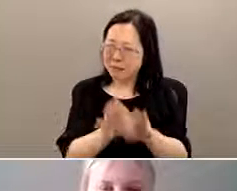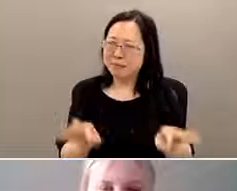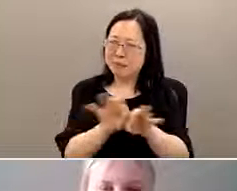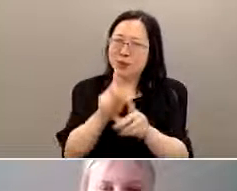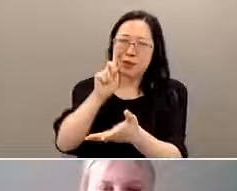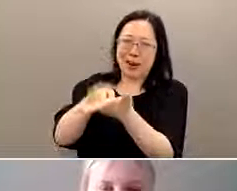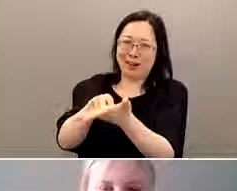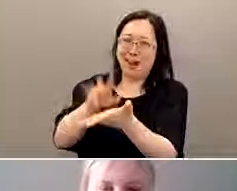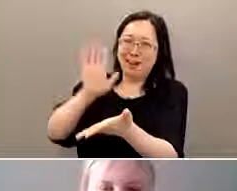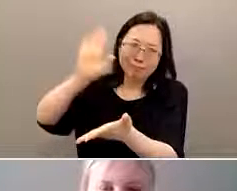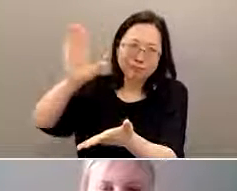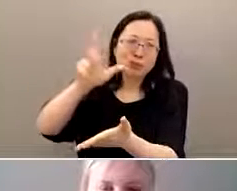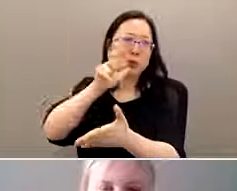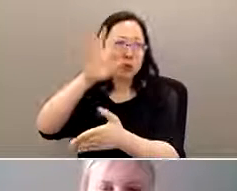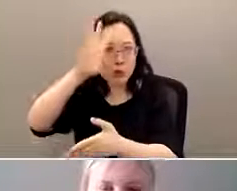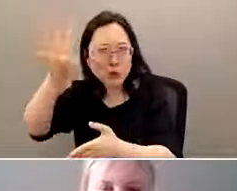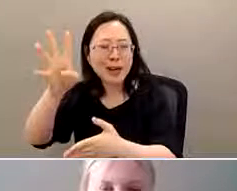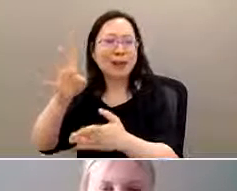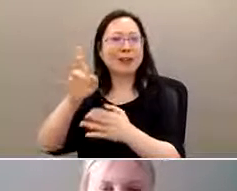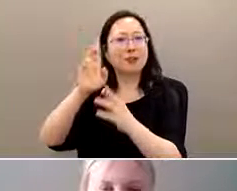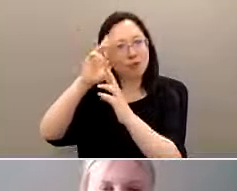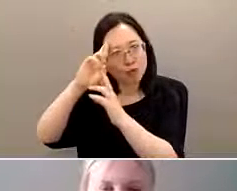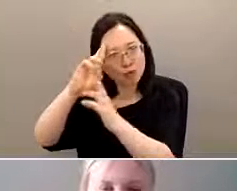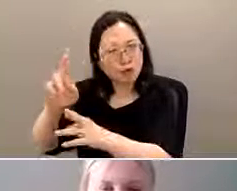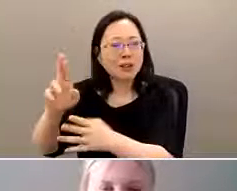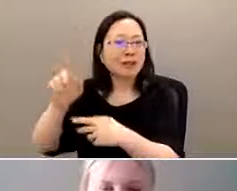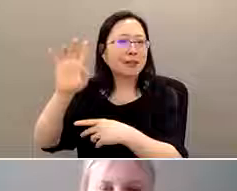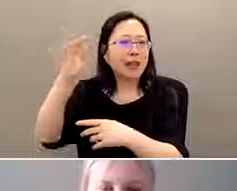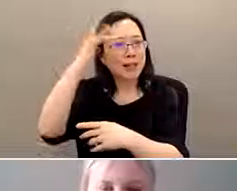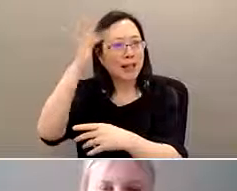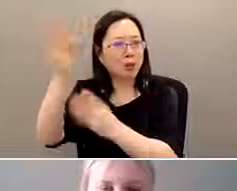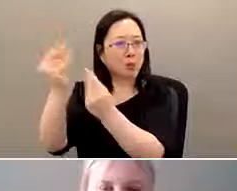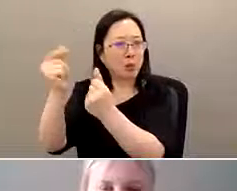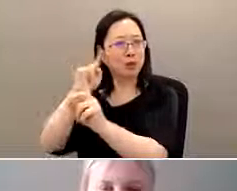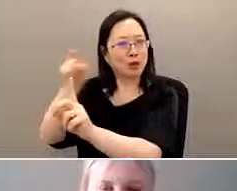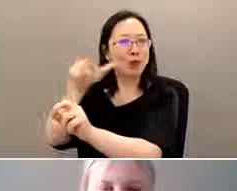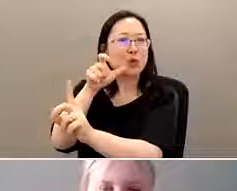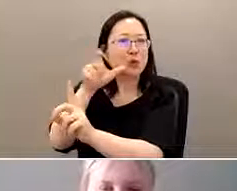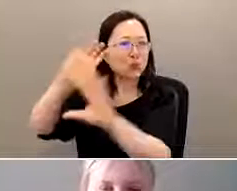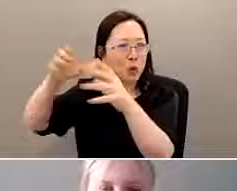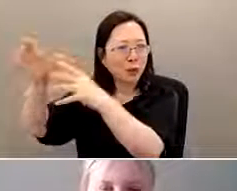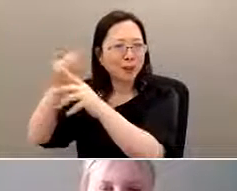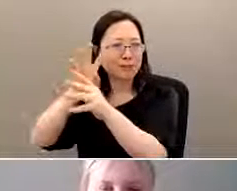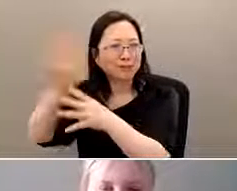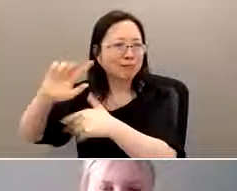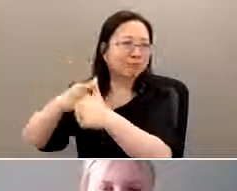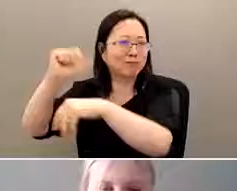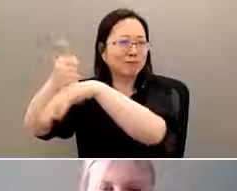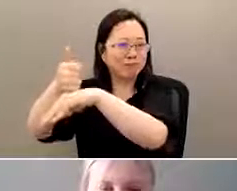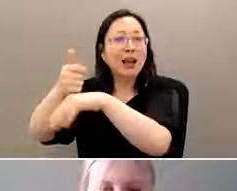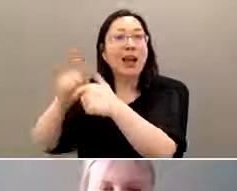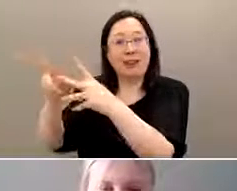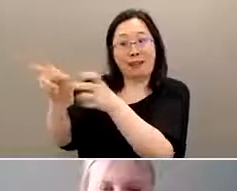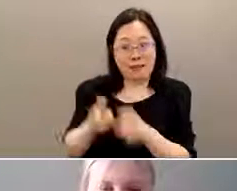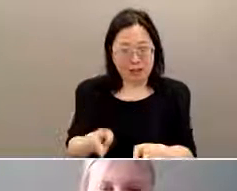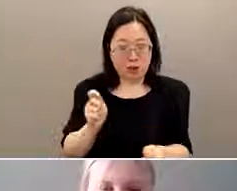intellectual property of the seniors project itself, and let us know how you're using it so that